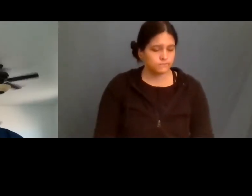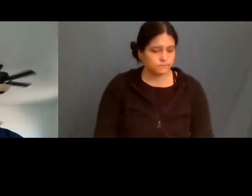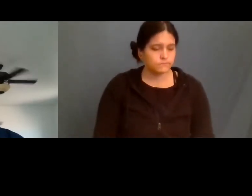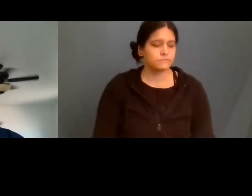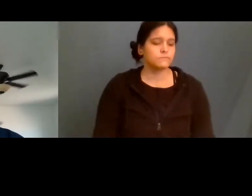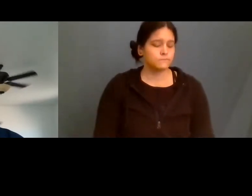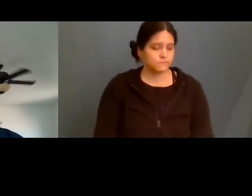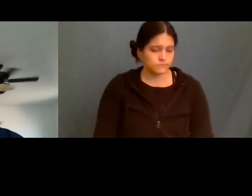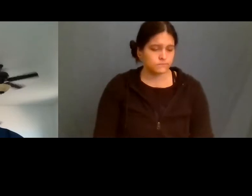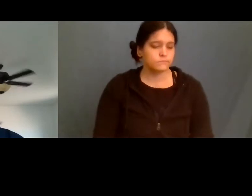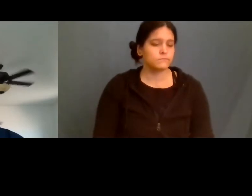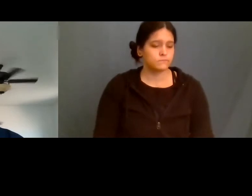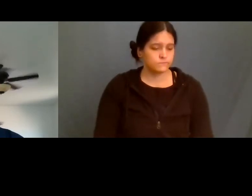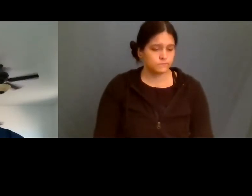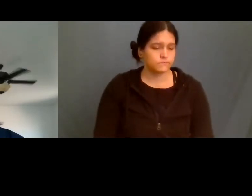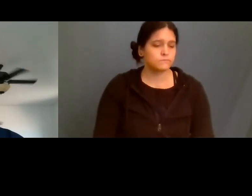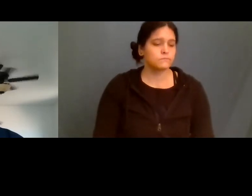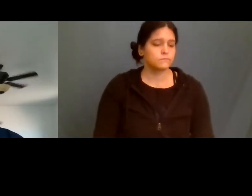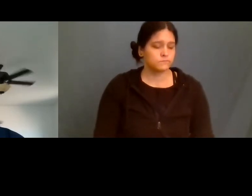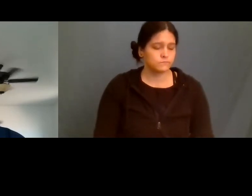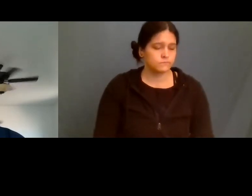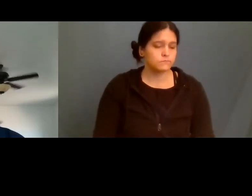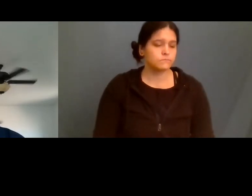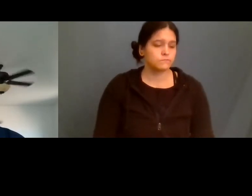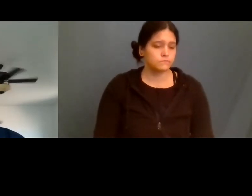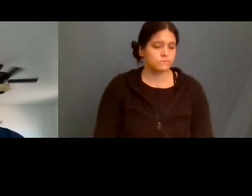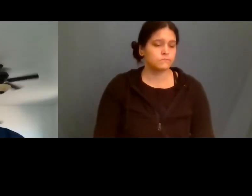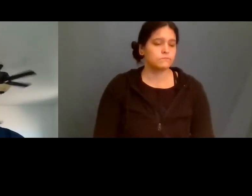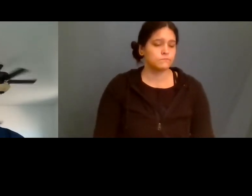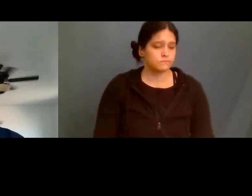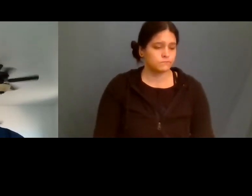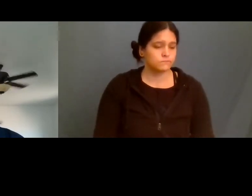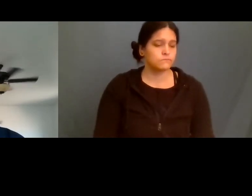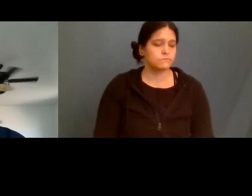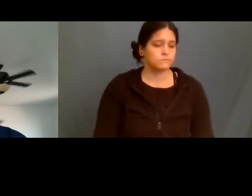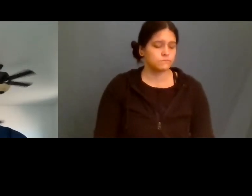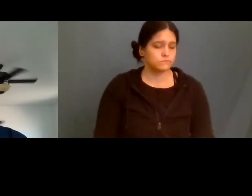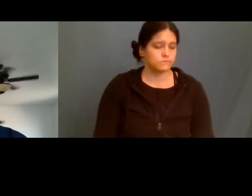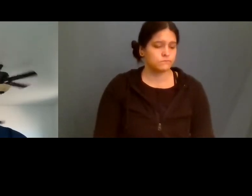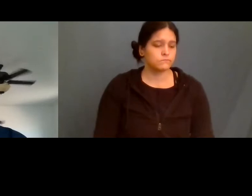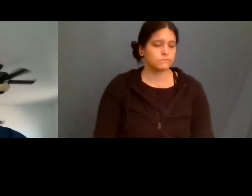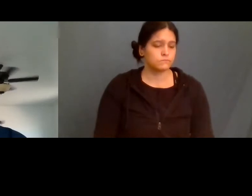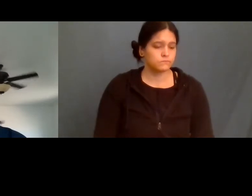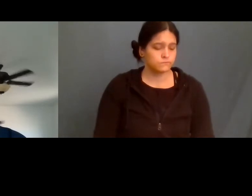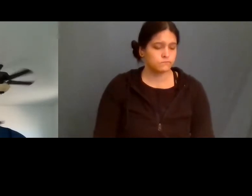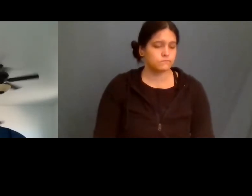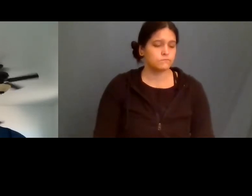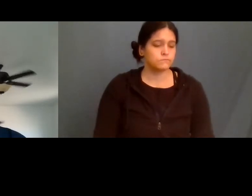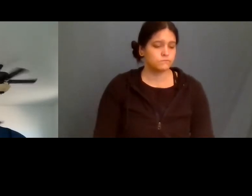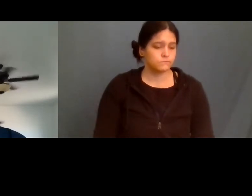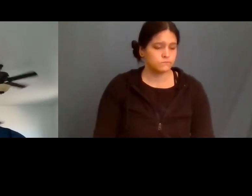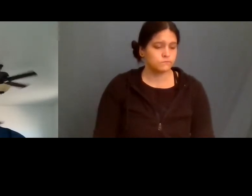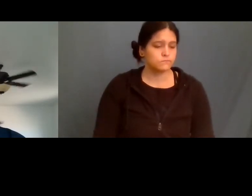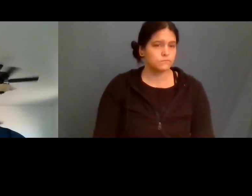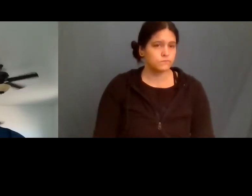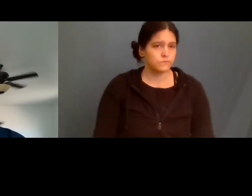Bashishi, Maideshi, in Bashichego, Kizishane, in Bashinale. Ado Bashishin get